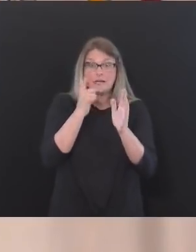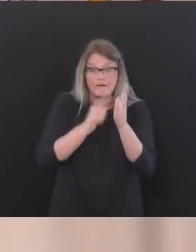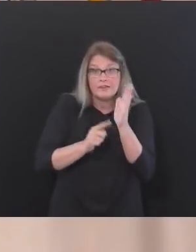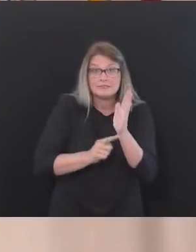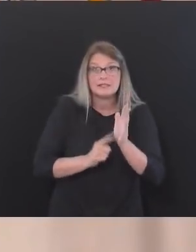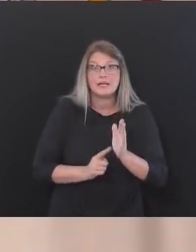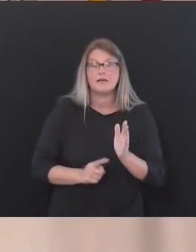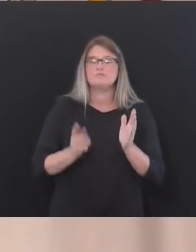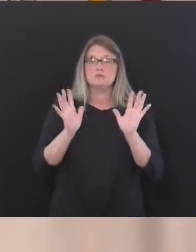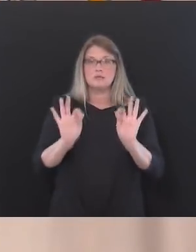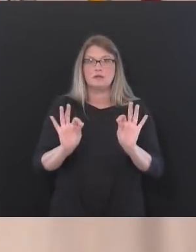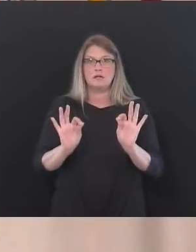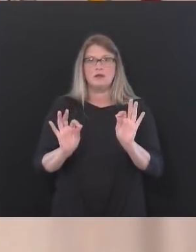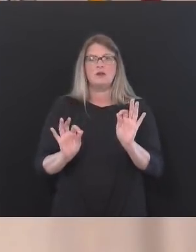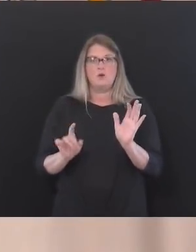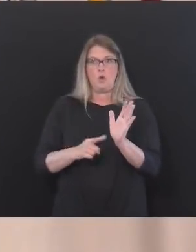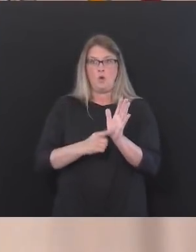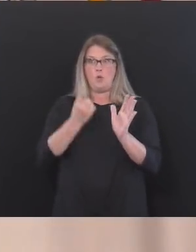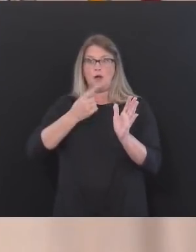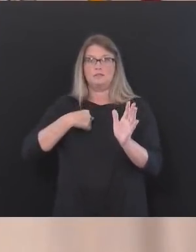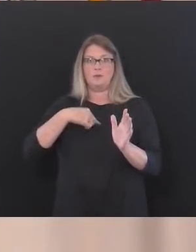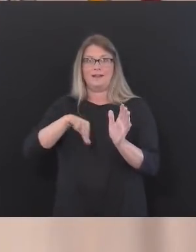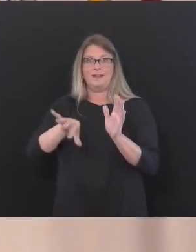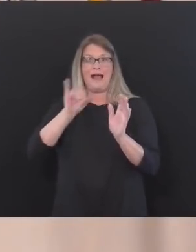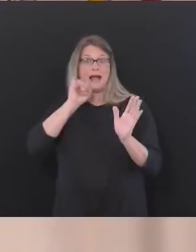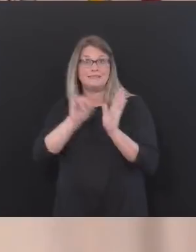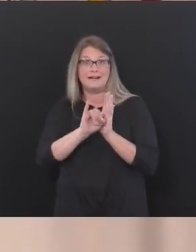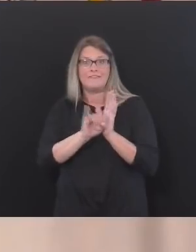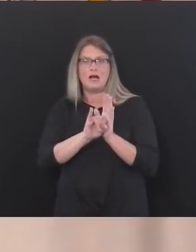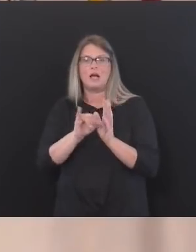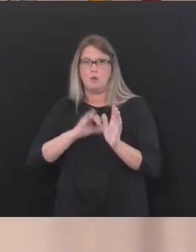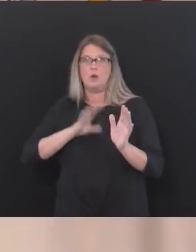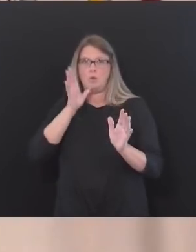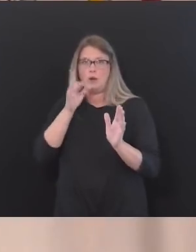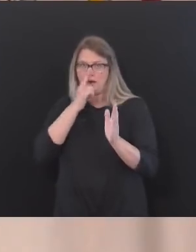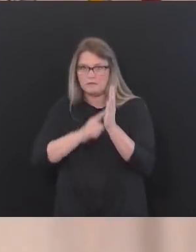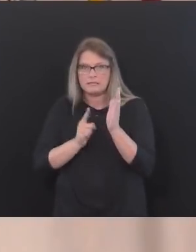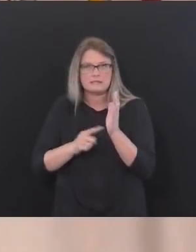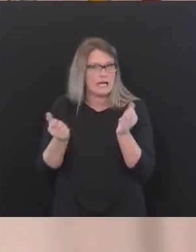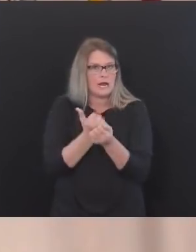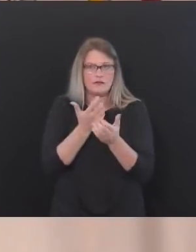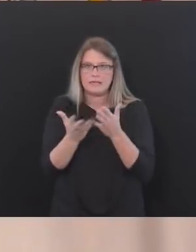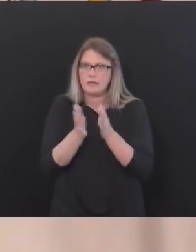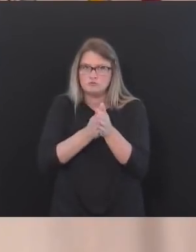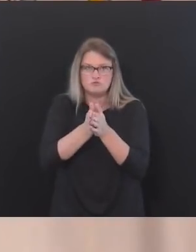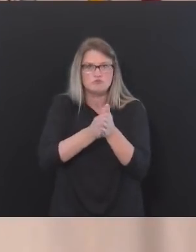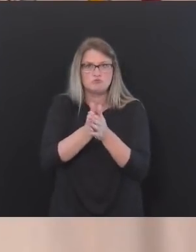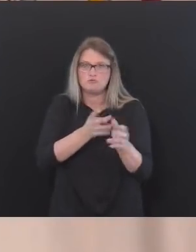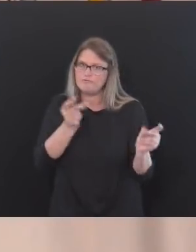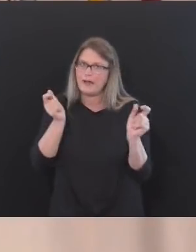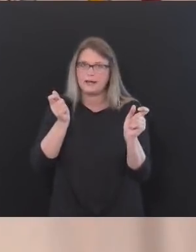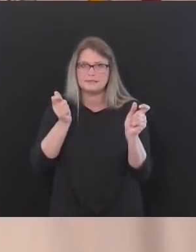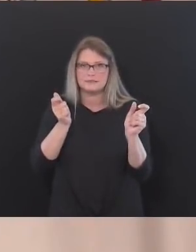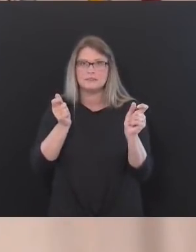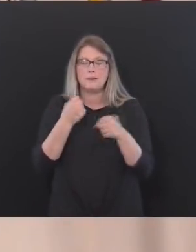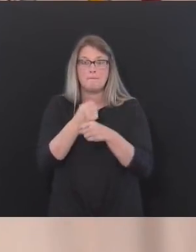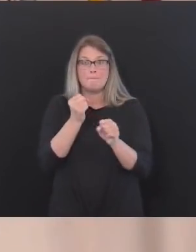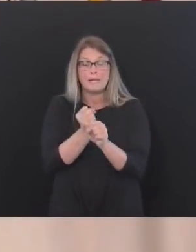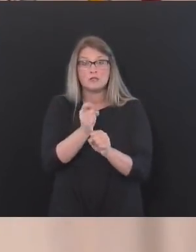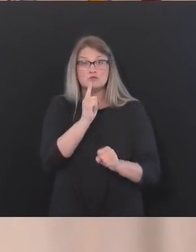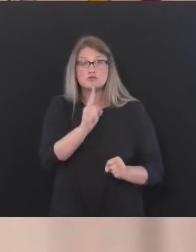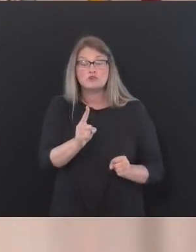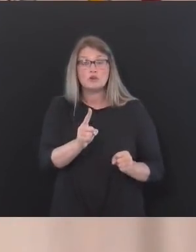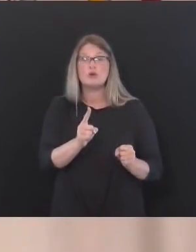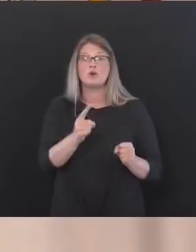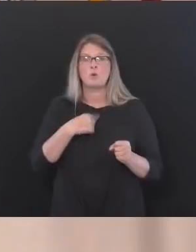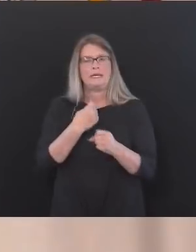trying to do. When we get a hot spot, we're going to stay right on it, and we're going to act as aggressively as possible to make sure that